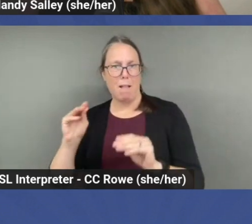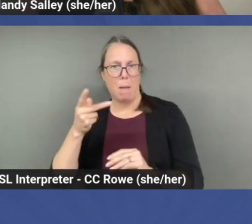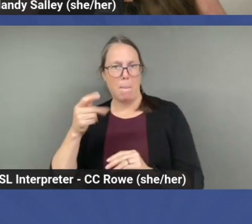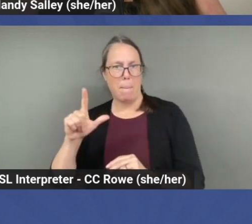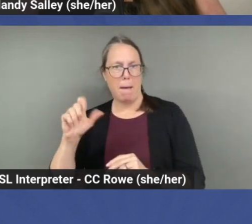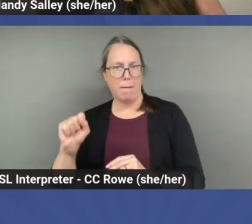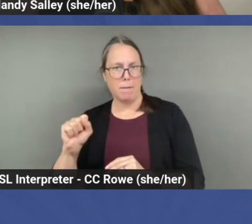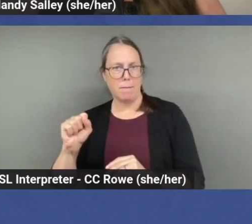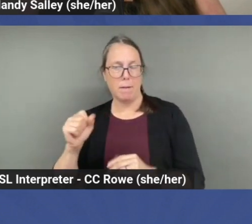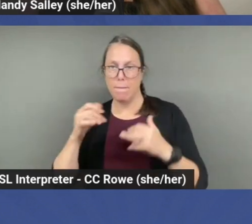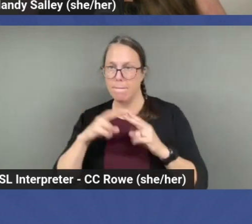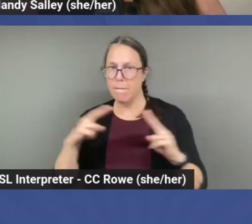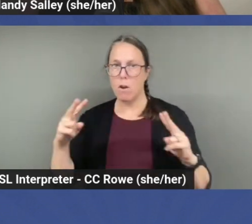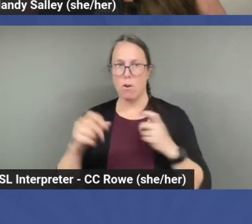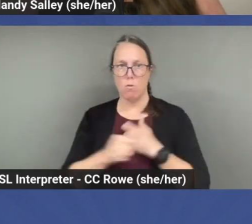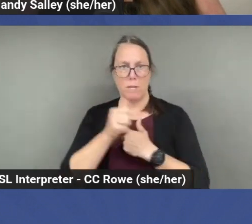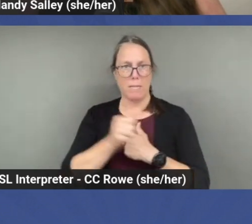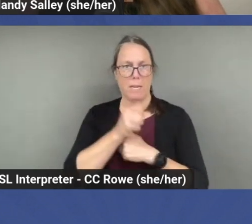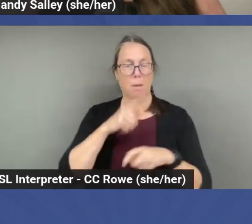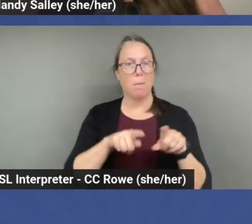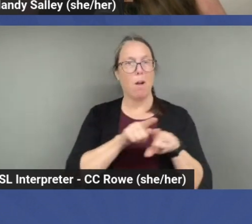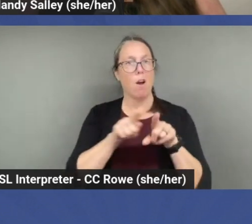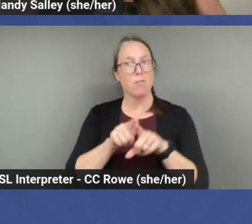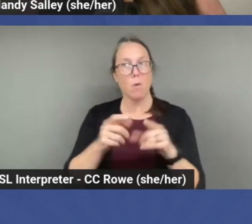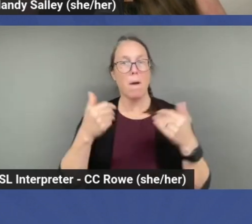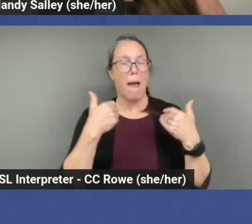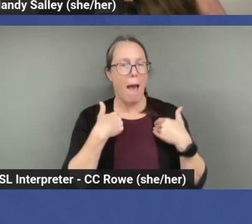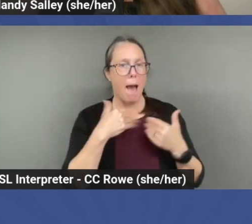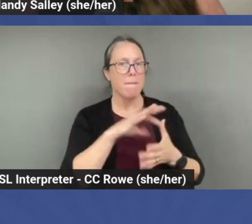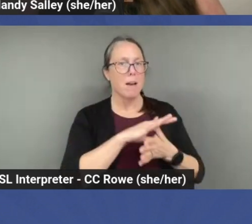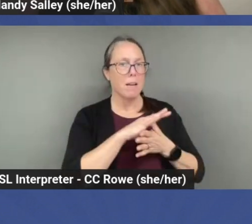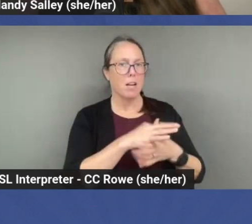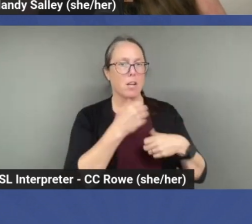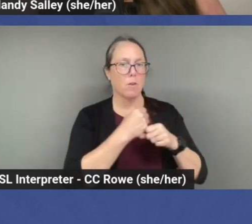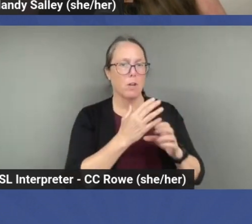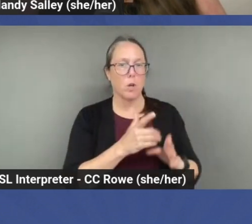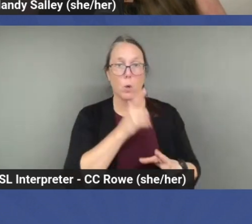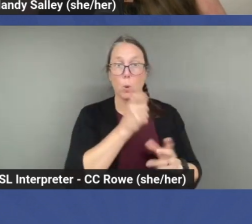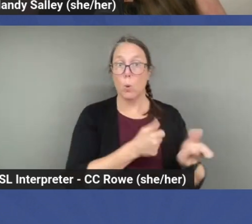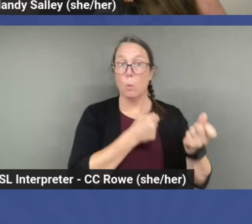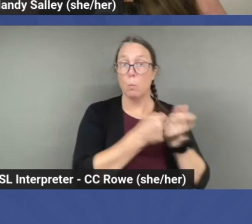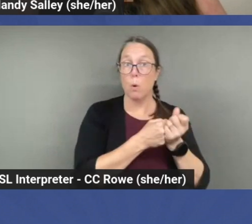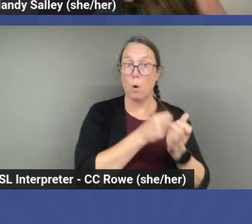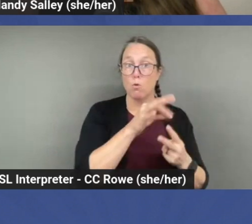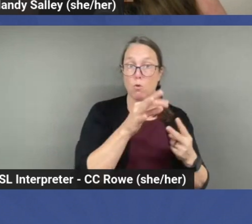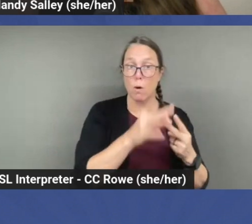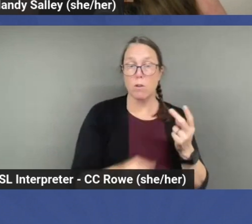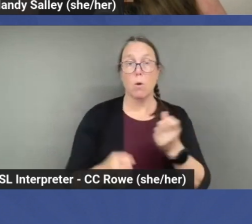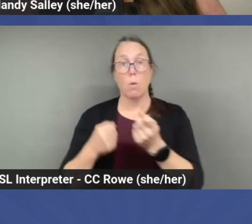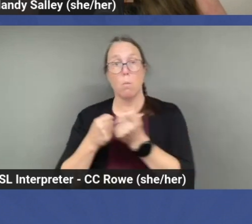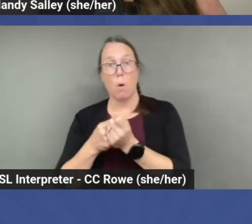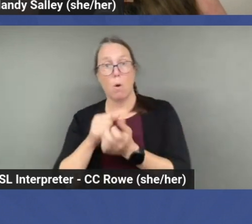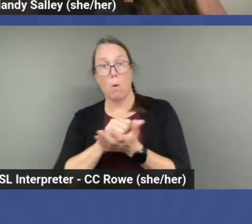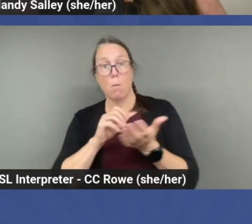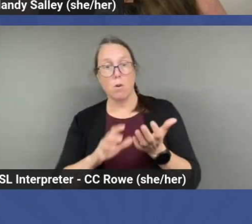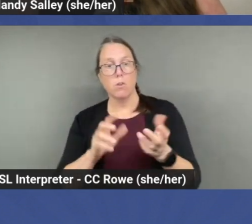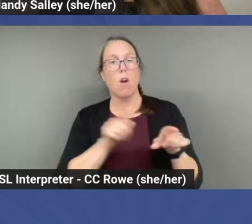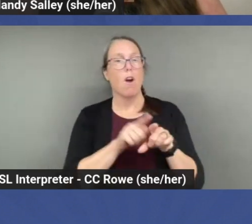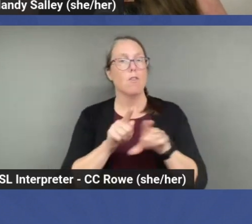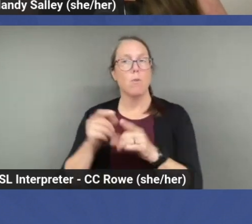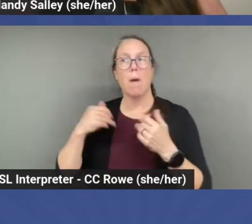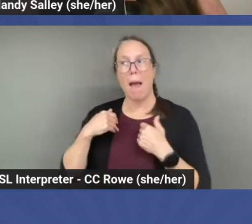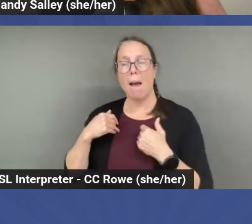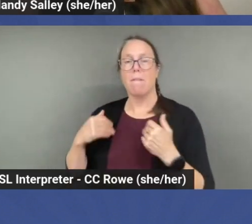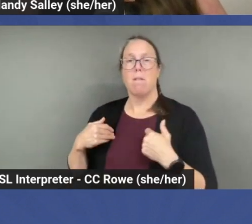same time, as there are content creators that are pro-choice and pro-abortion, there's also the other hand, no, that there are